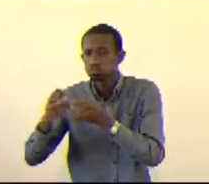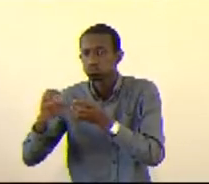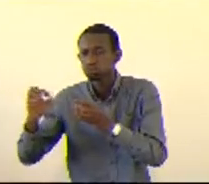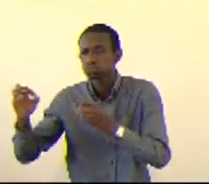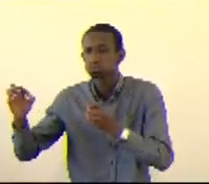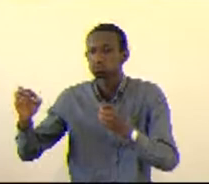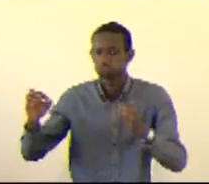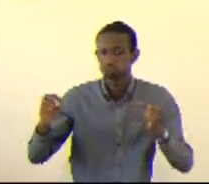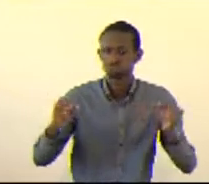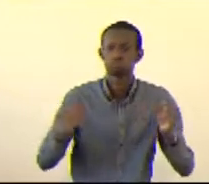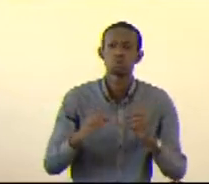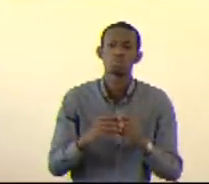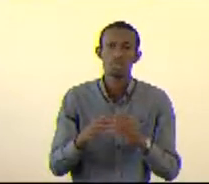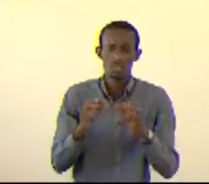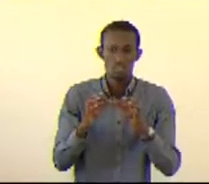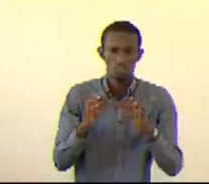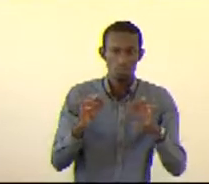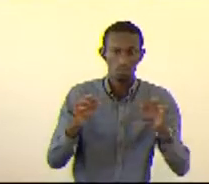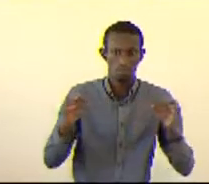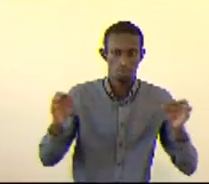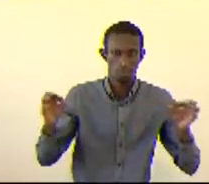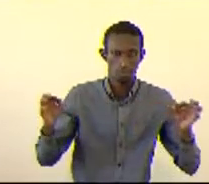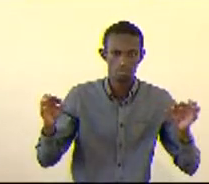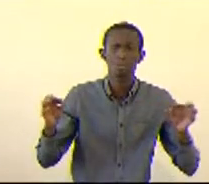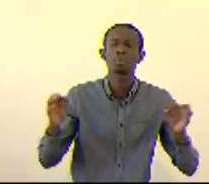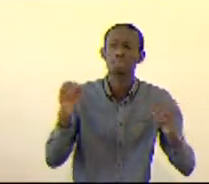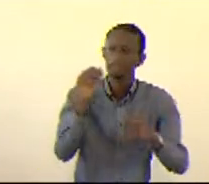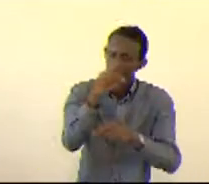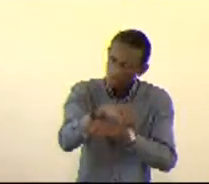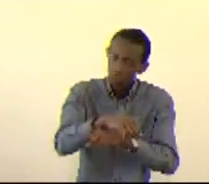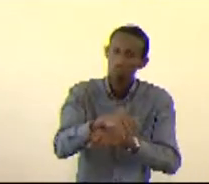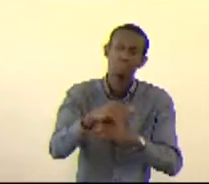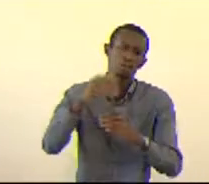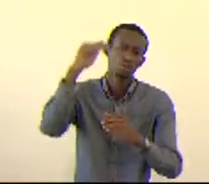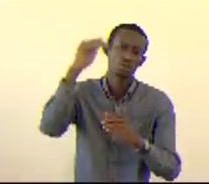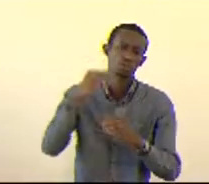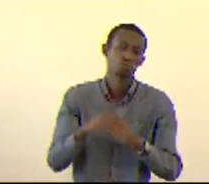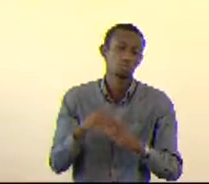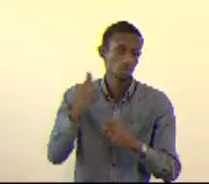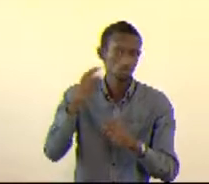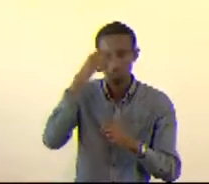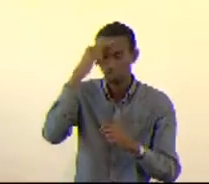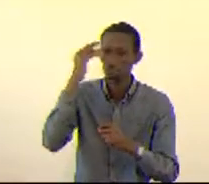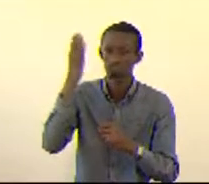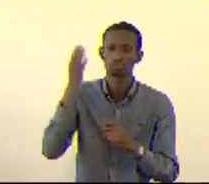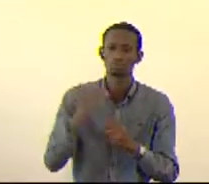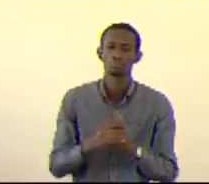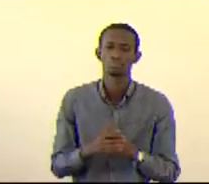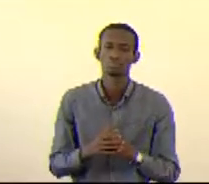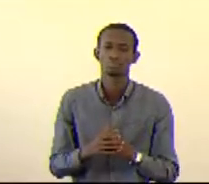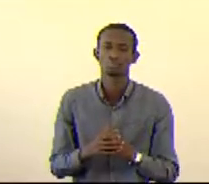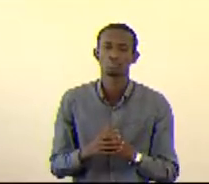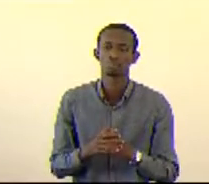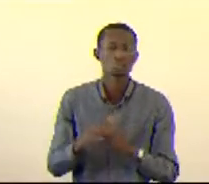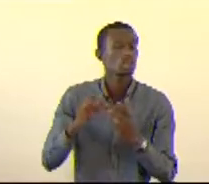more time. This line is longer than line BC. So that is the reason. Again, when you look at specific latent